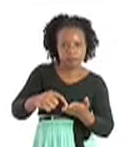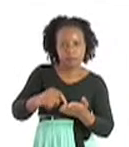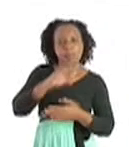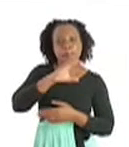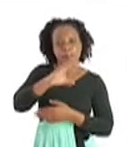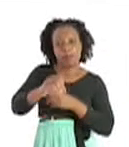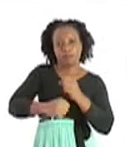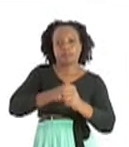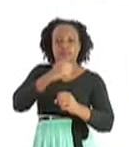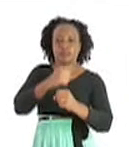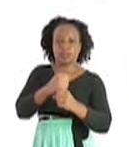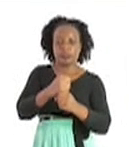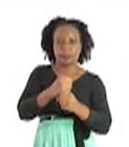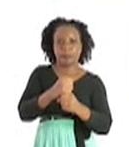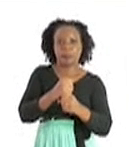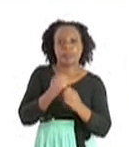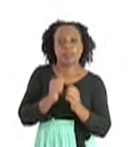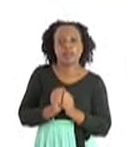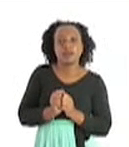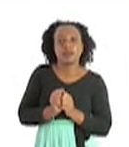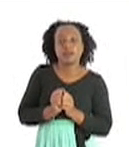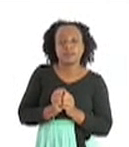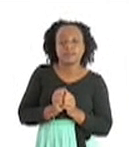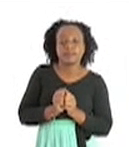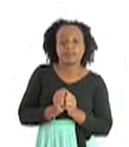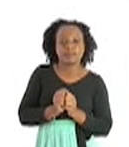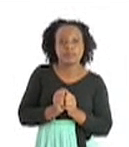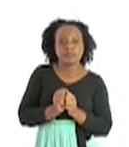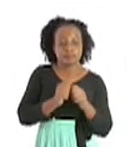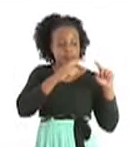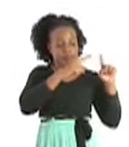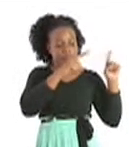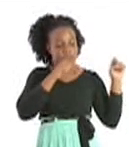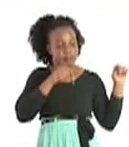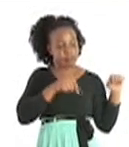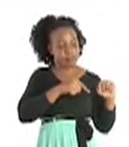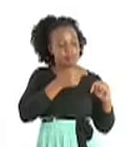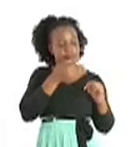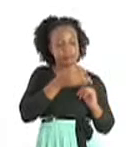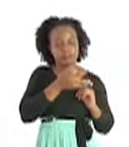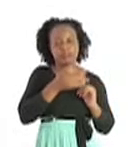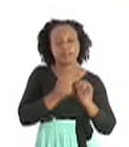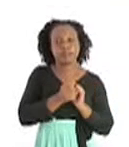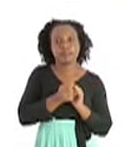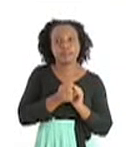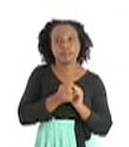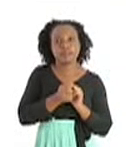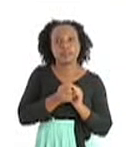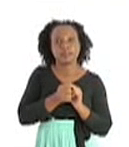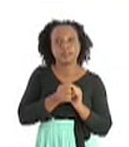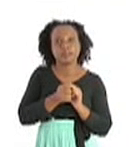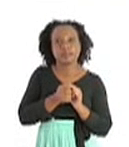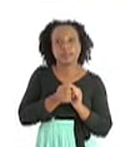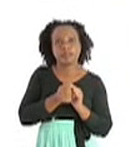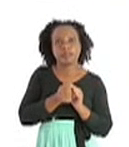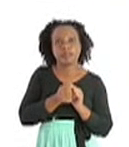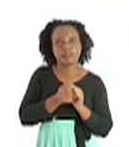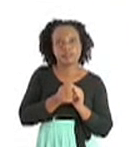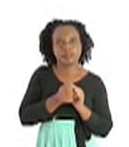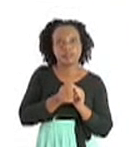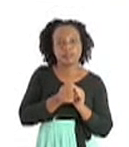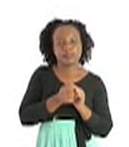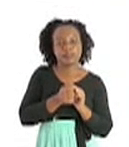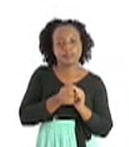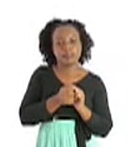of the year. I want you to look on the chalkboard. Now, on the